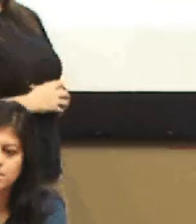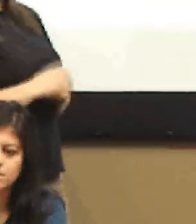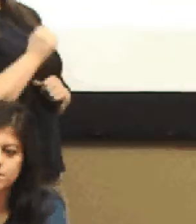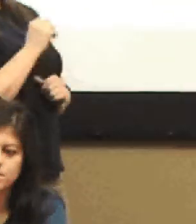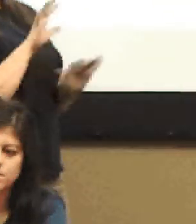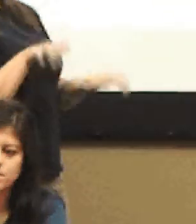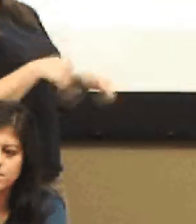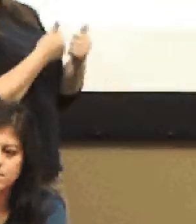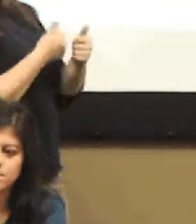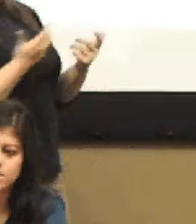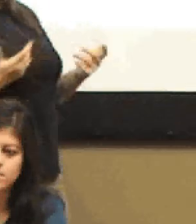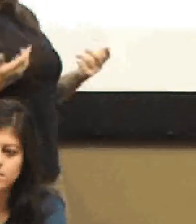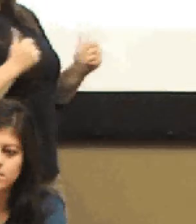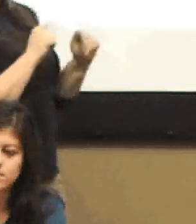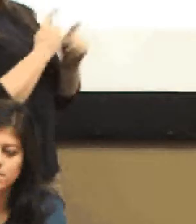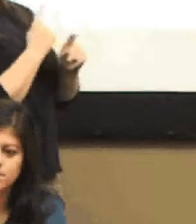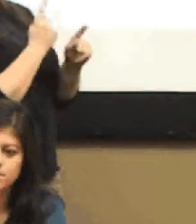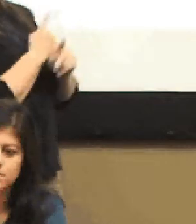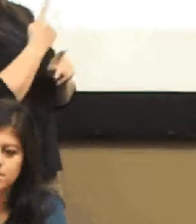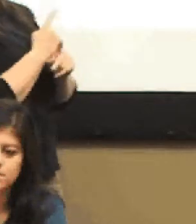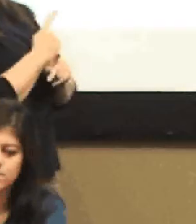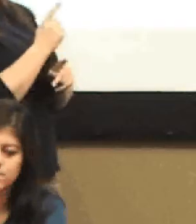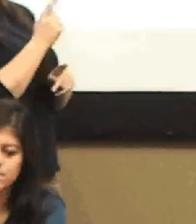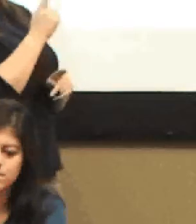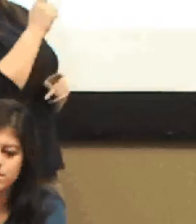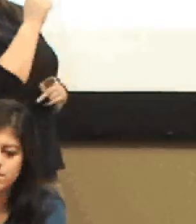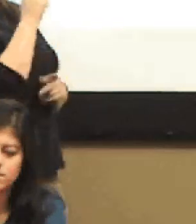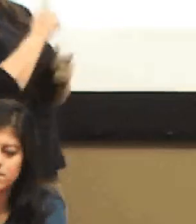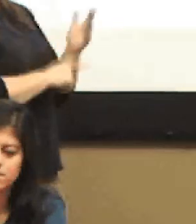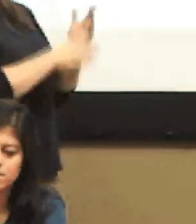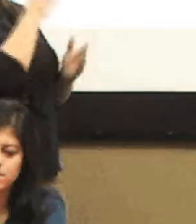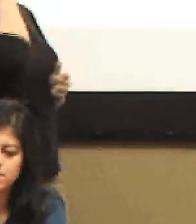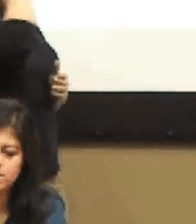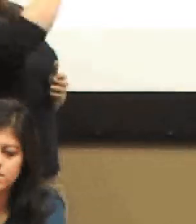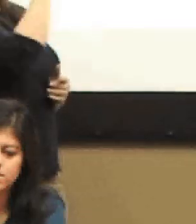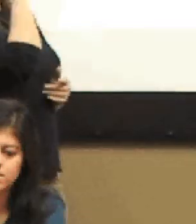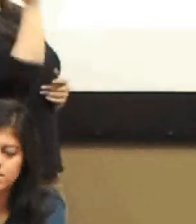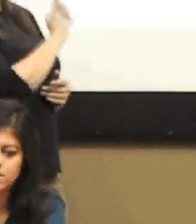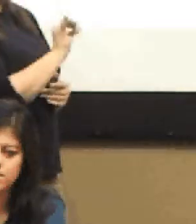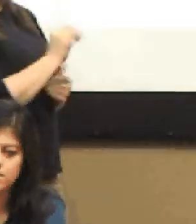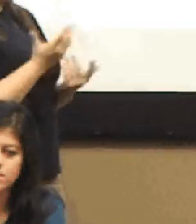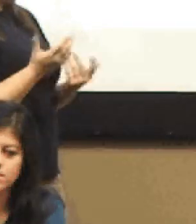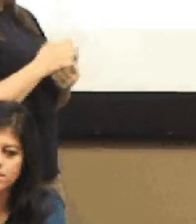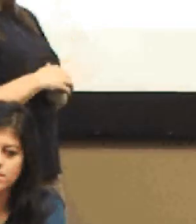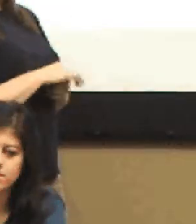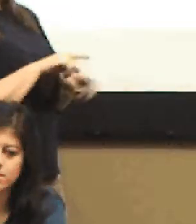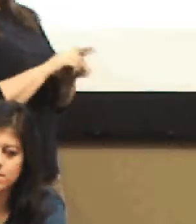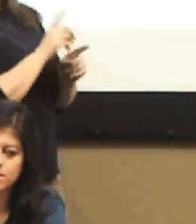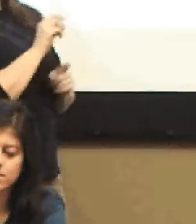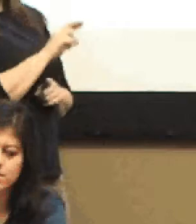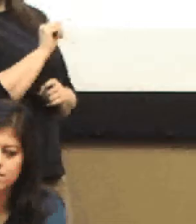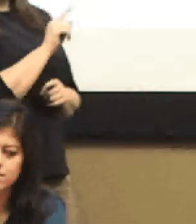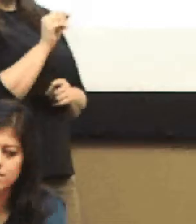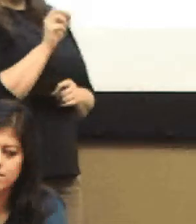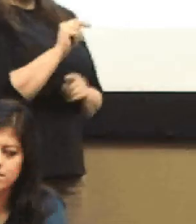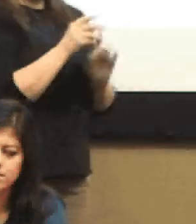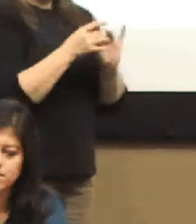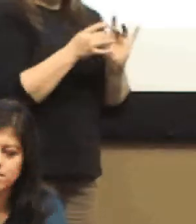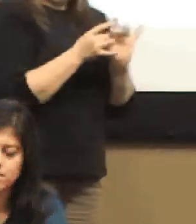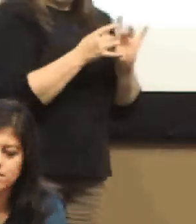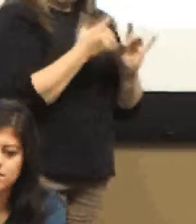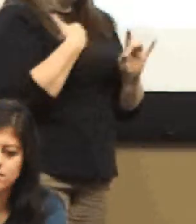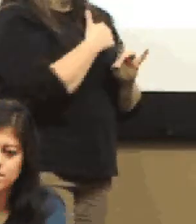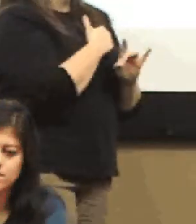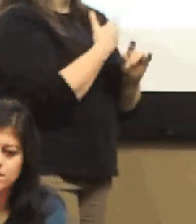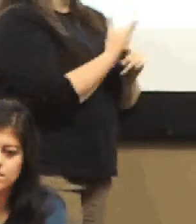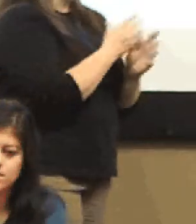So the challenge is to try to figure out where it's going. And as Dr. Allen was alluding to, we've spent